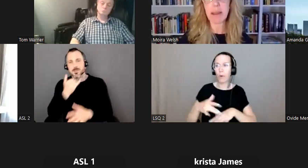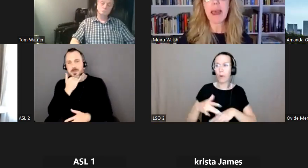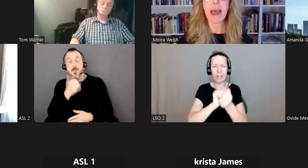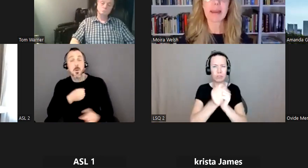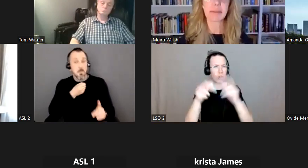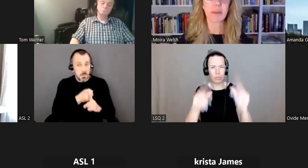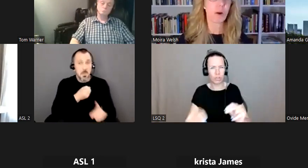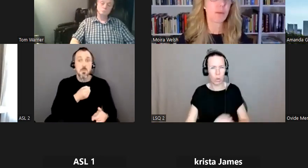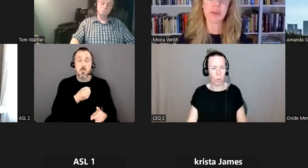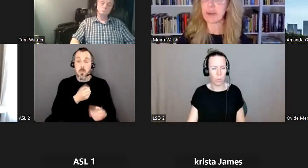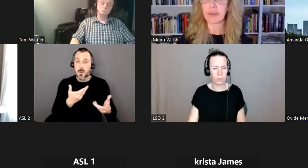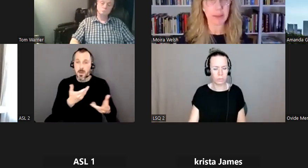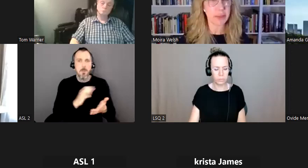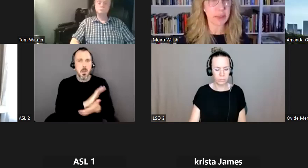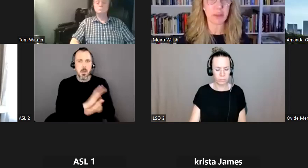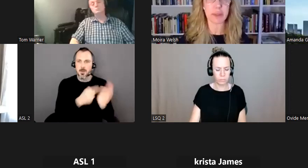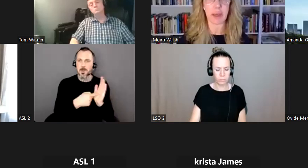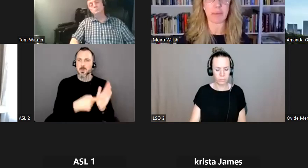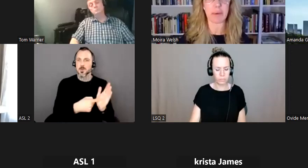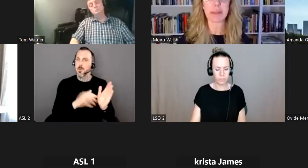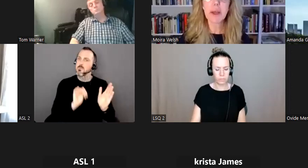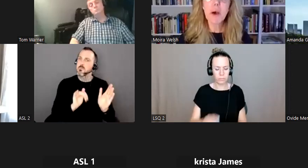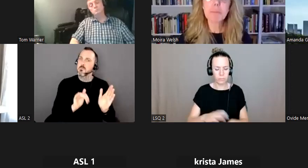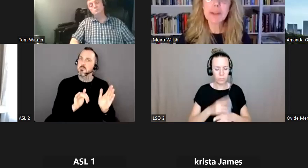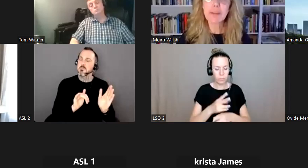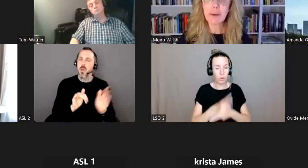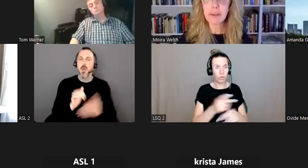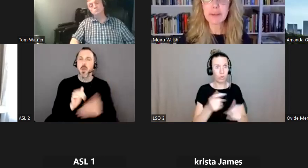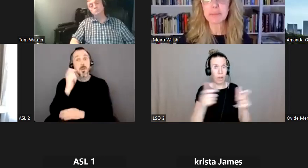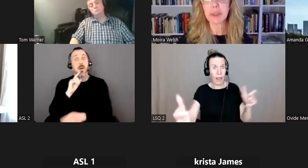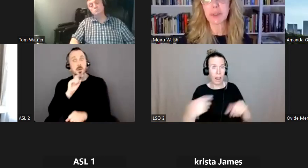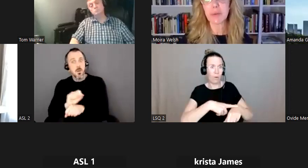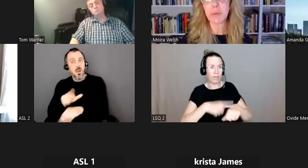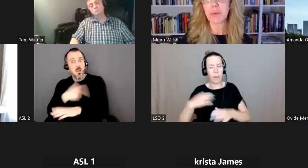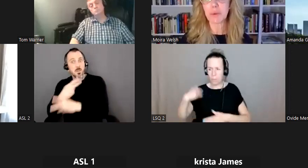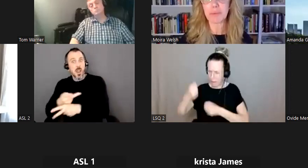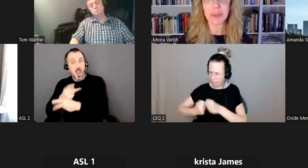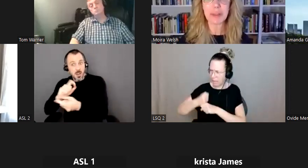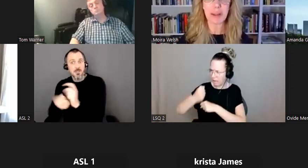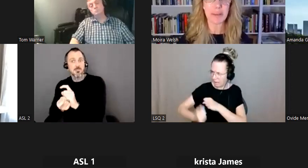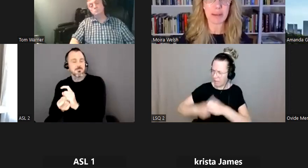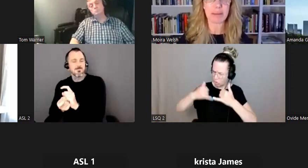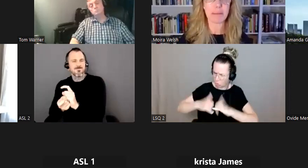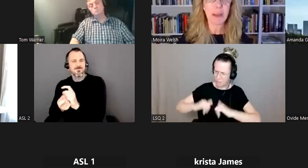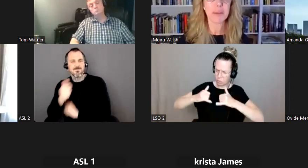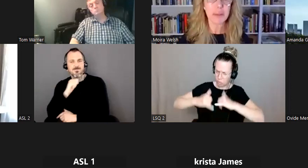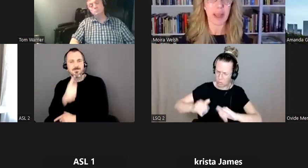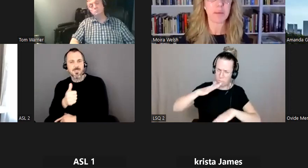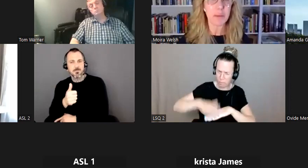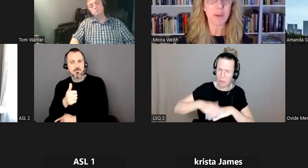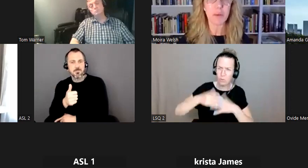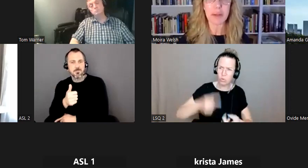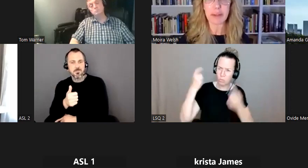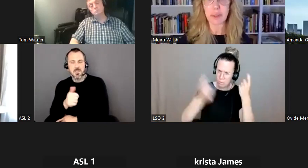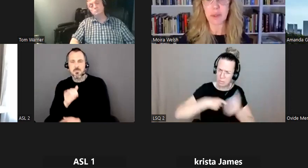care. And so over the years, I continued to cover it, but I started to sort of realize that nothing that I